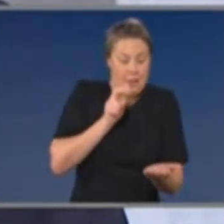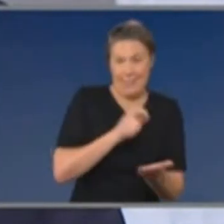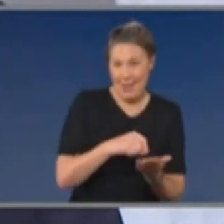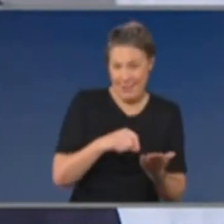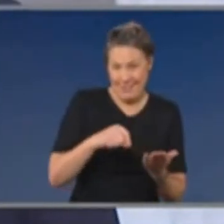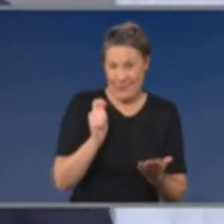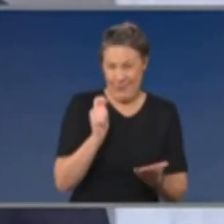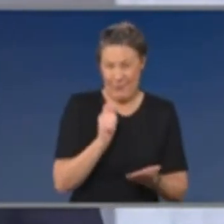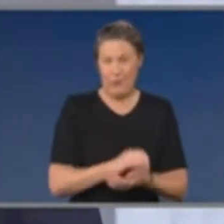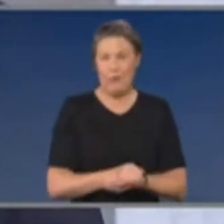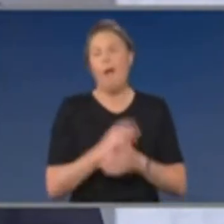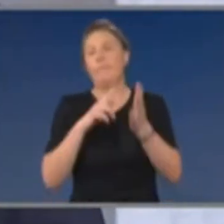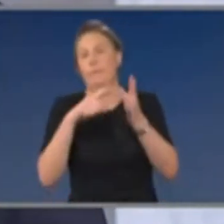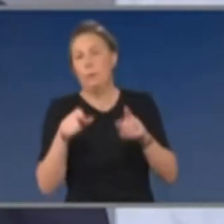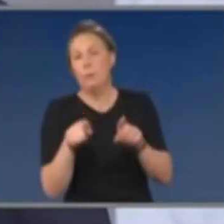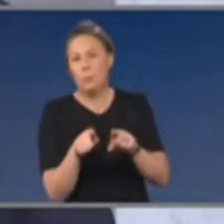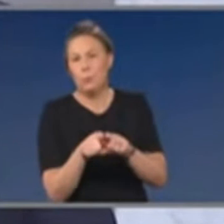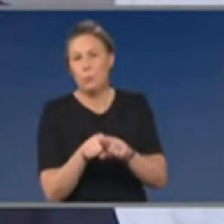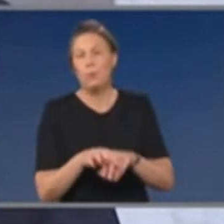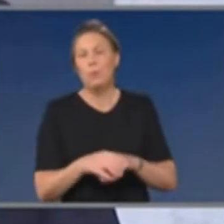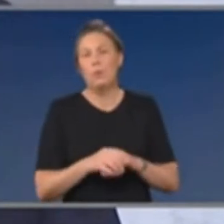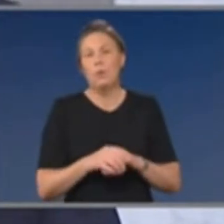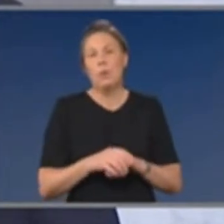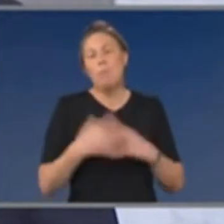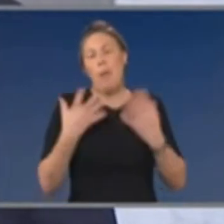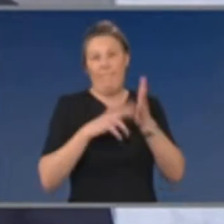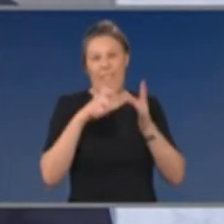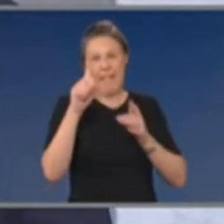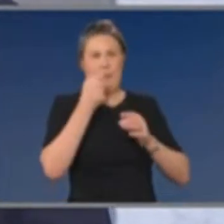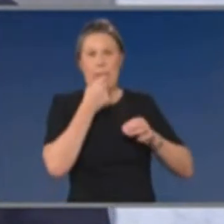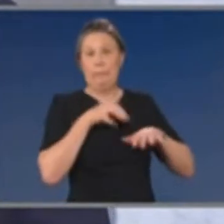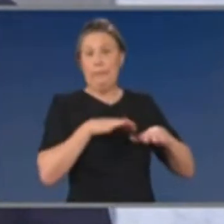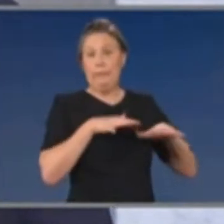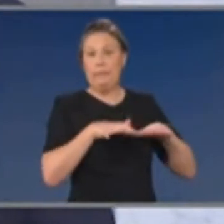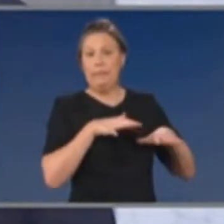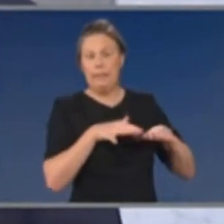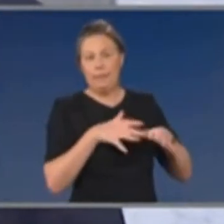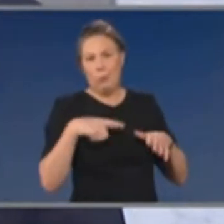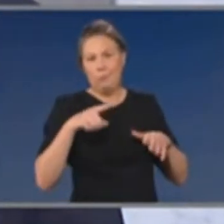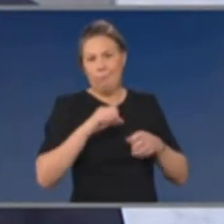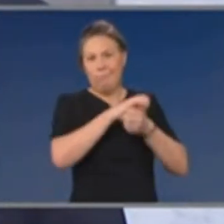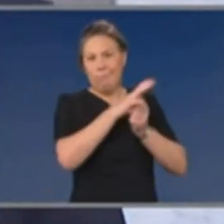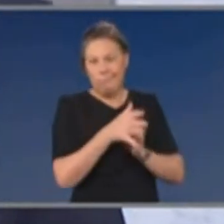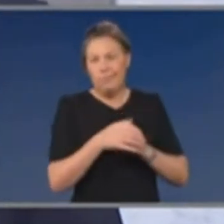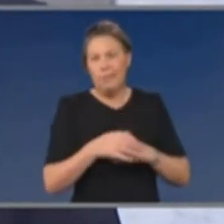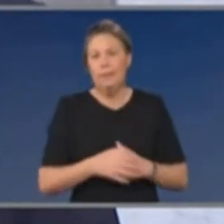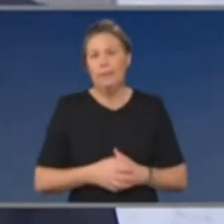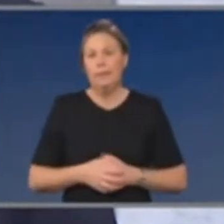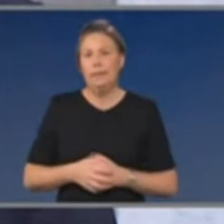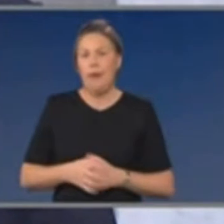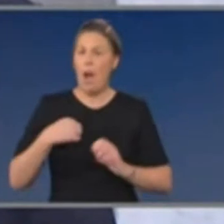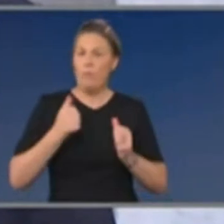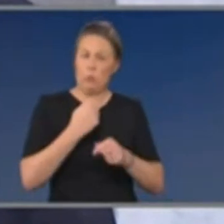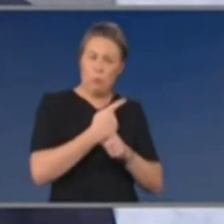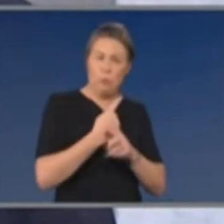speak. Victoria, obviously, are dealing with many other issues at the moment, and Dan and I have had quite a few very good discussions